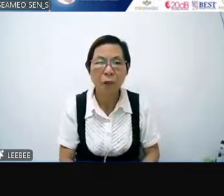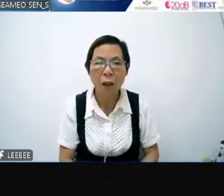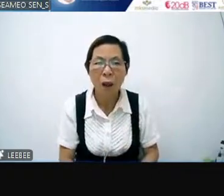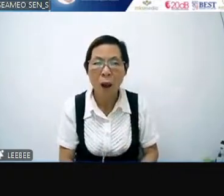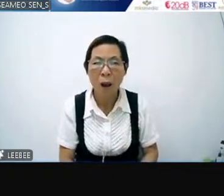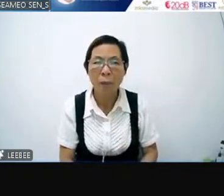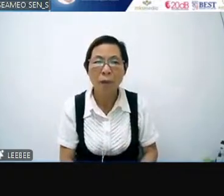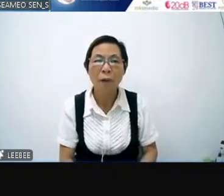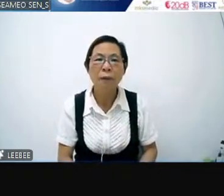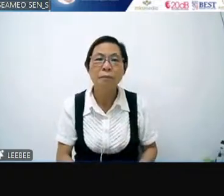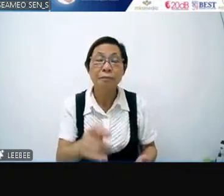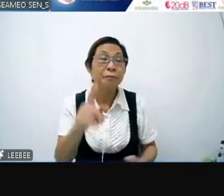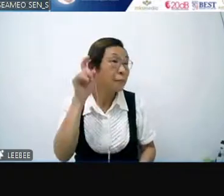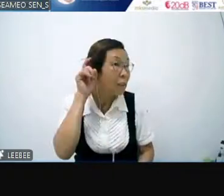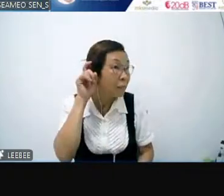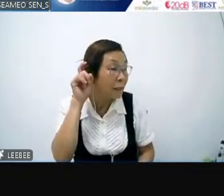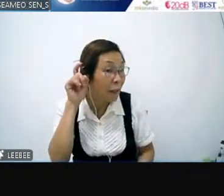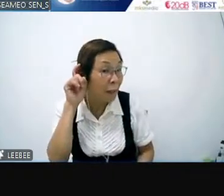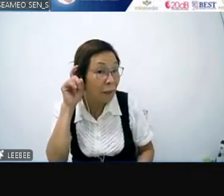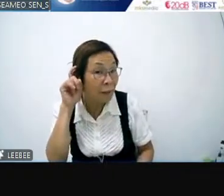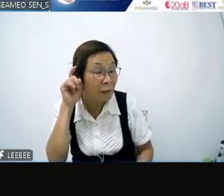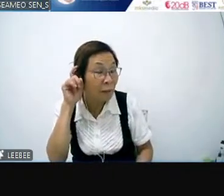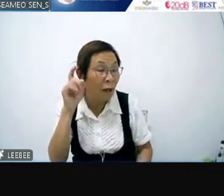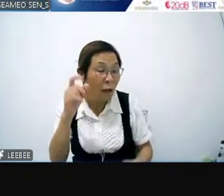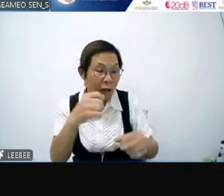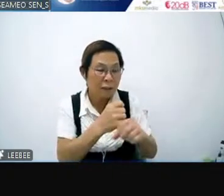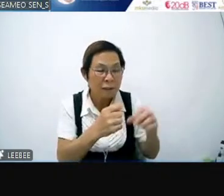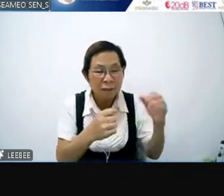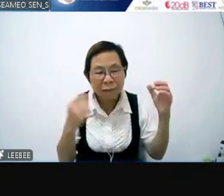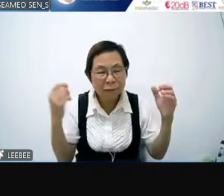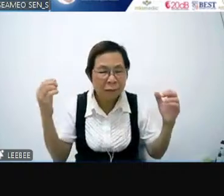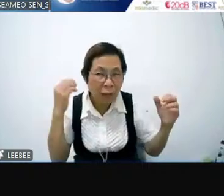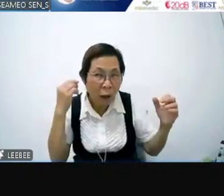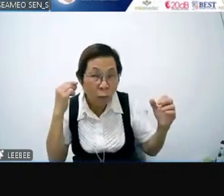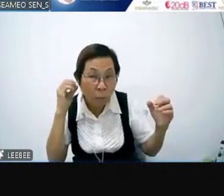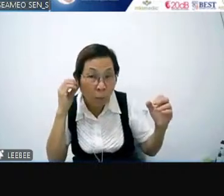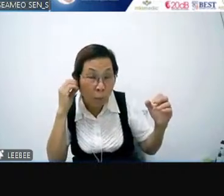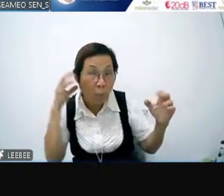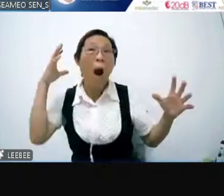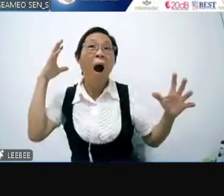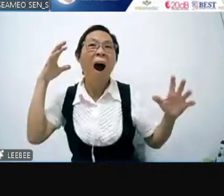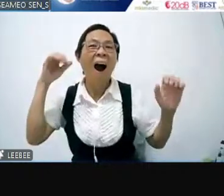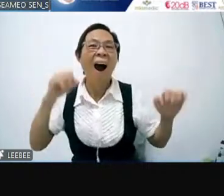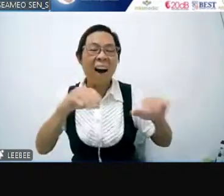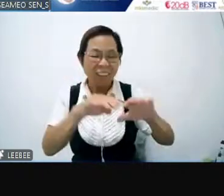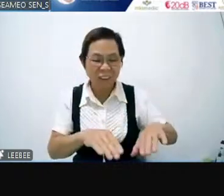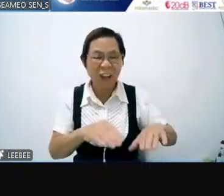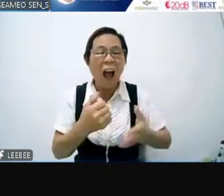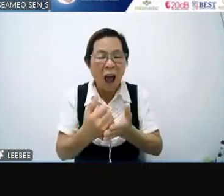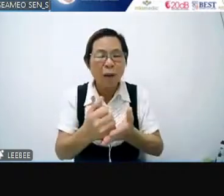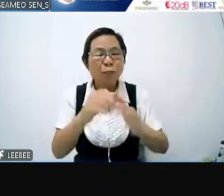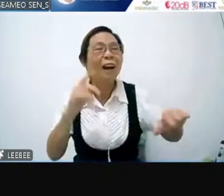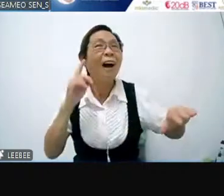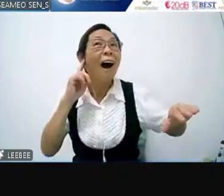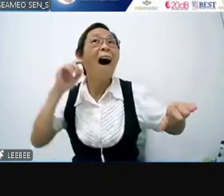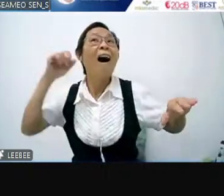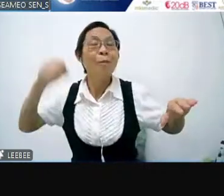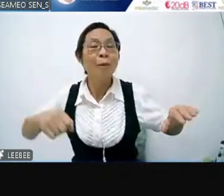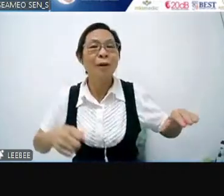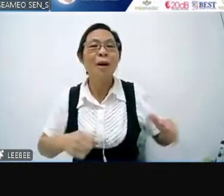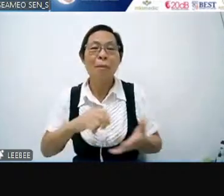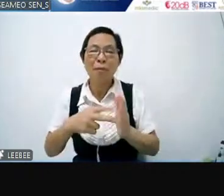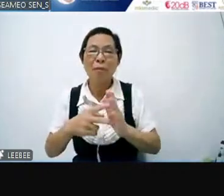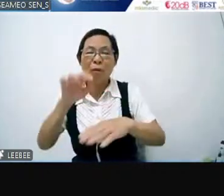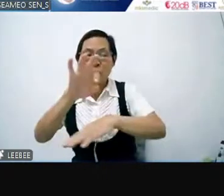Hearing aid. Hearing aid amplifies sounds to help students to hear speech more. So the function of hearing is